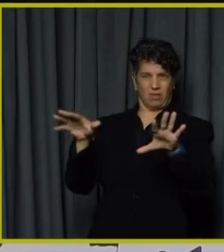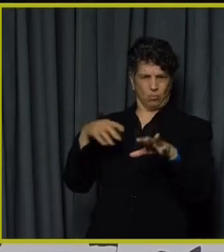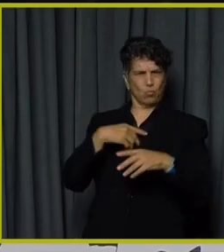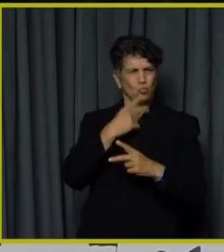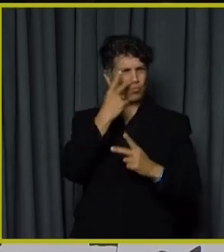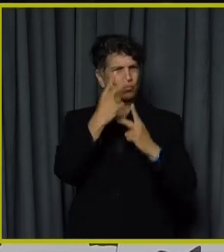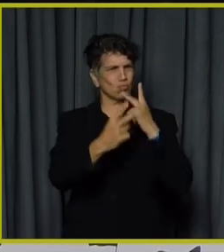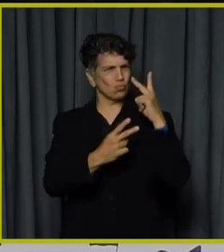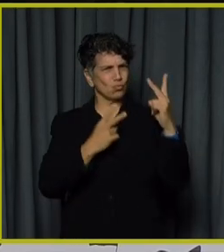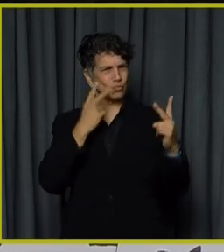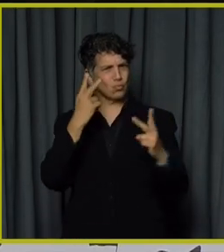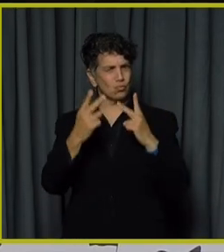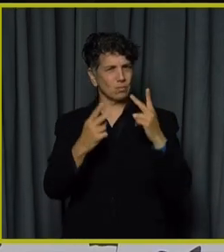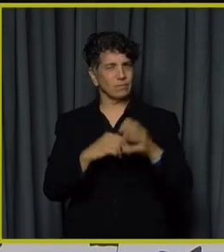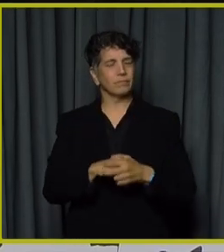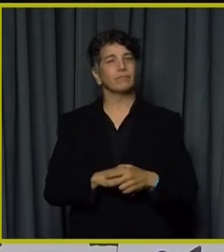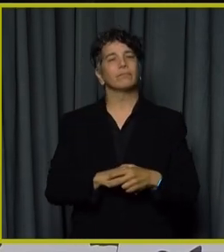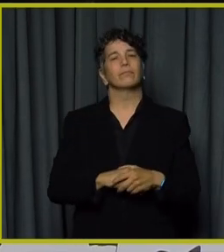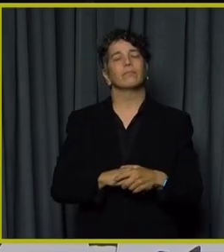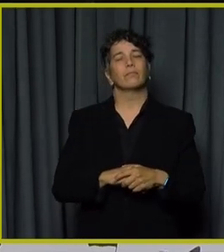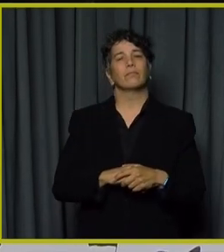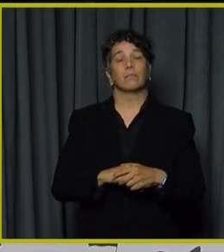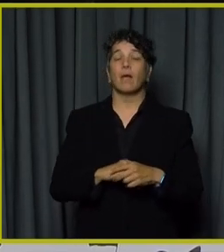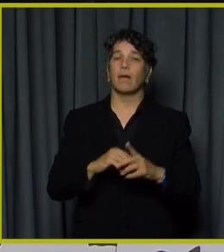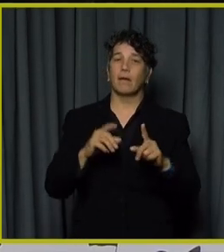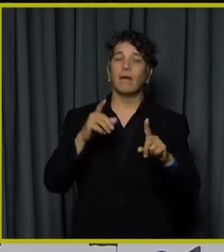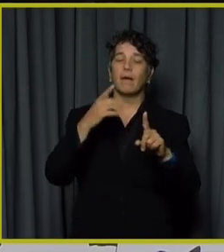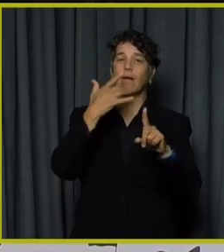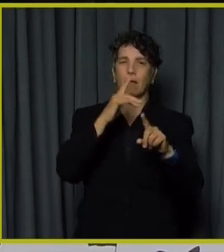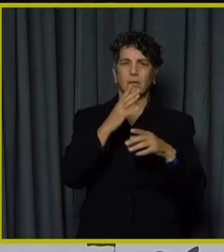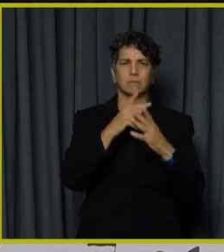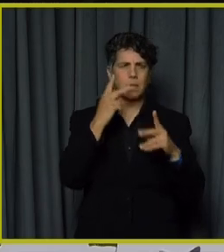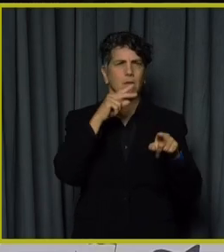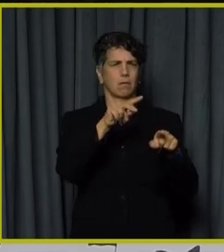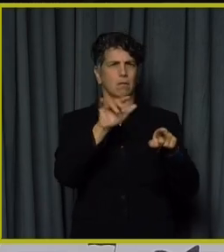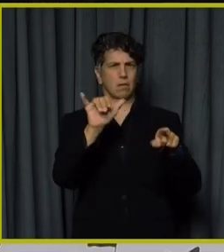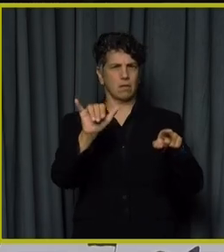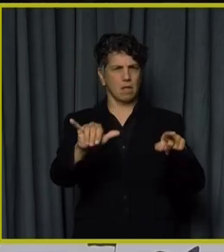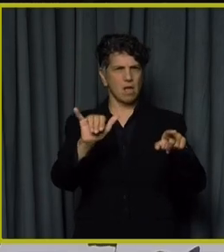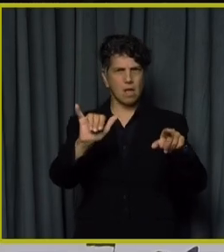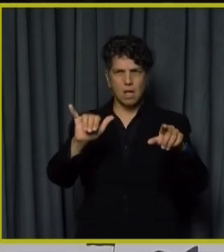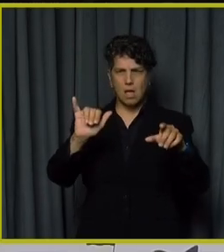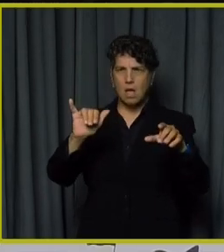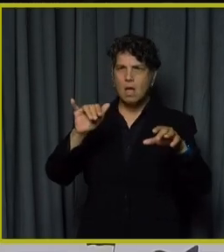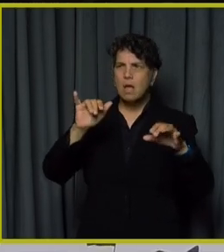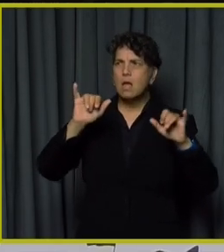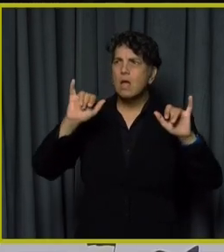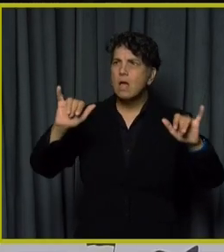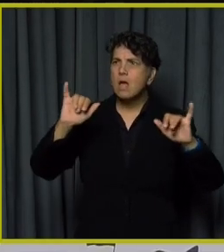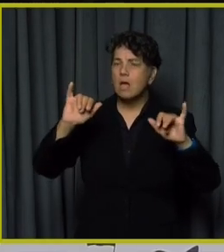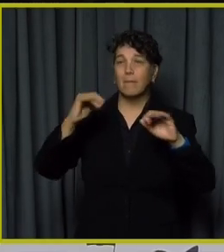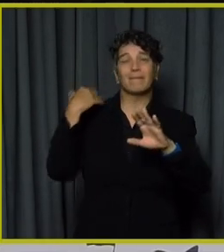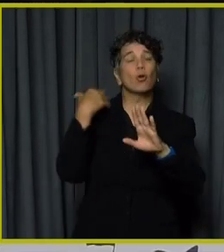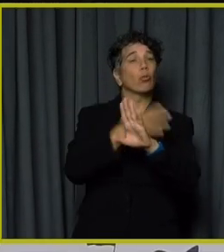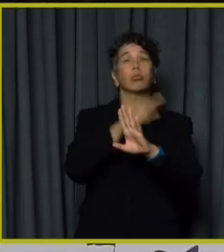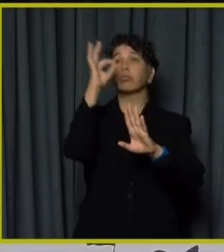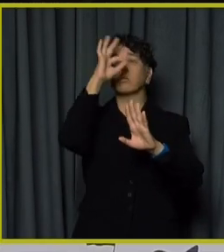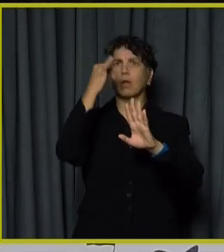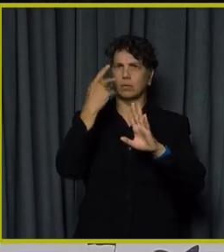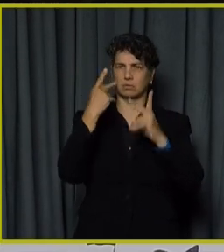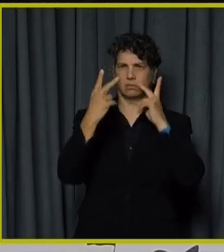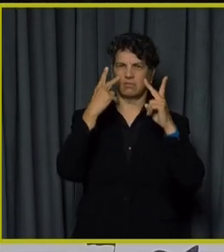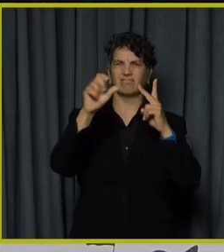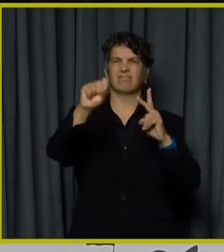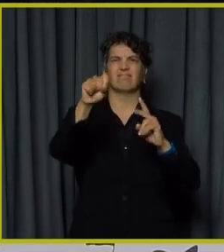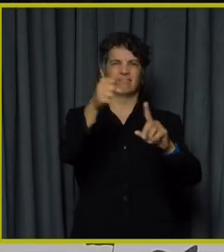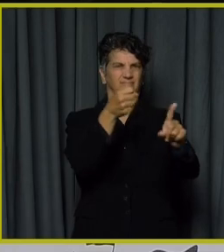people around this country are organizing. Speakers that you have heard are organizing in their communities. And right now, there